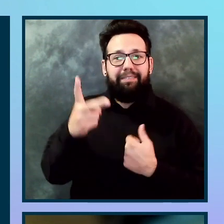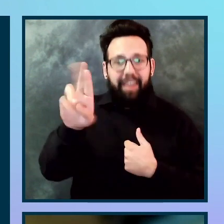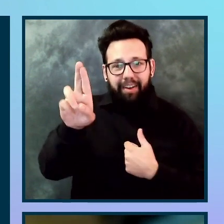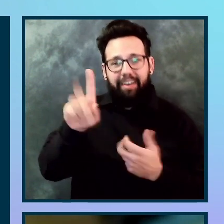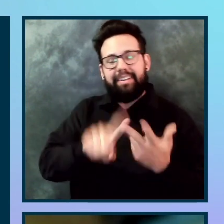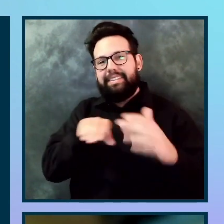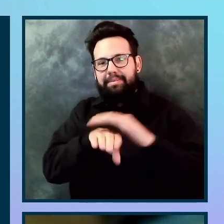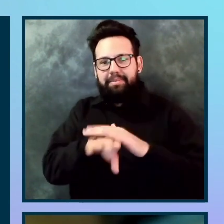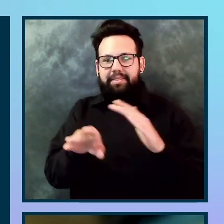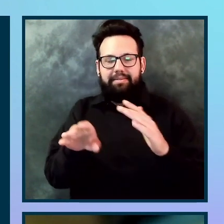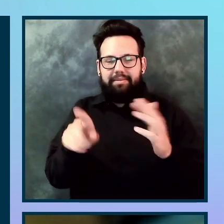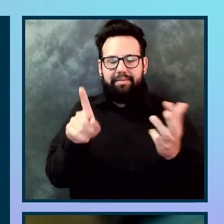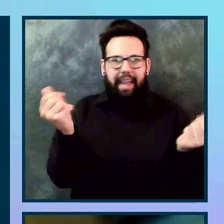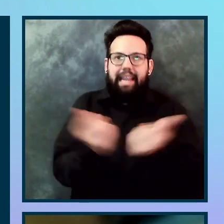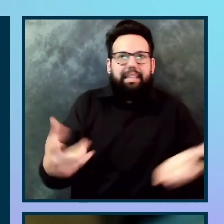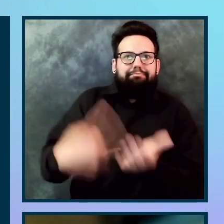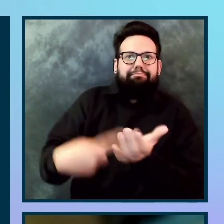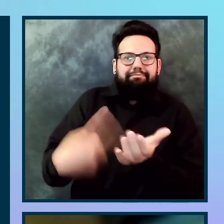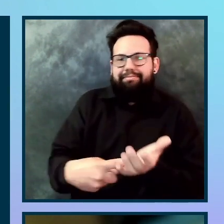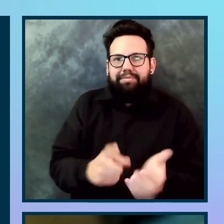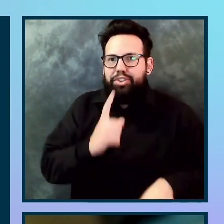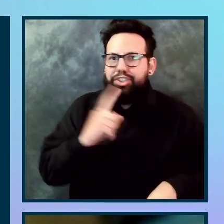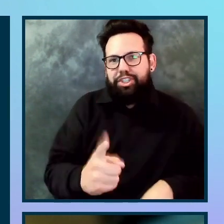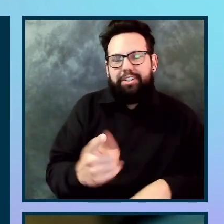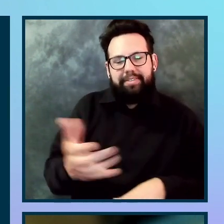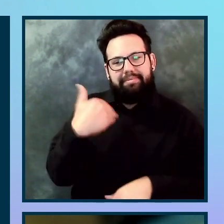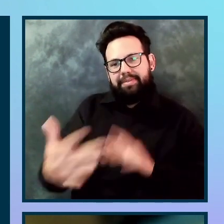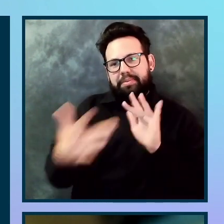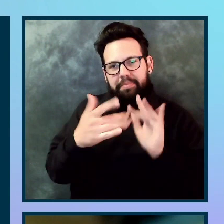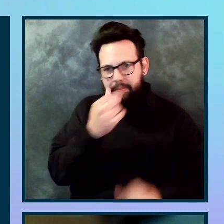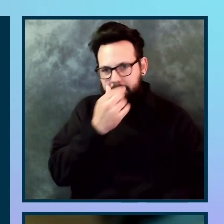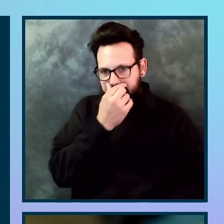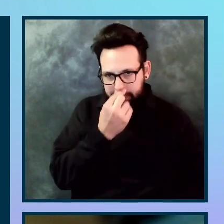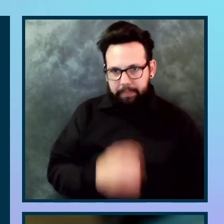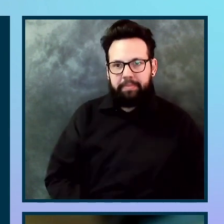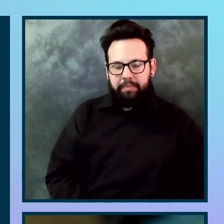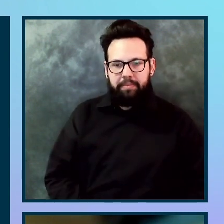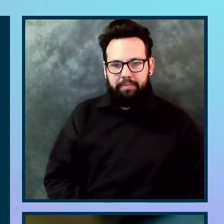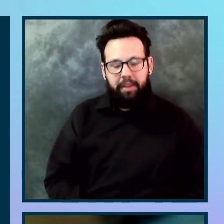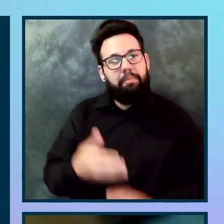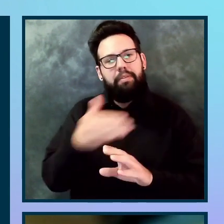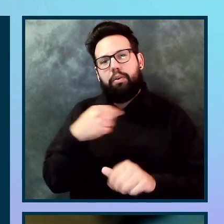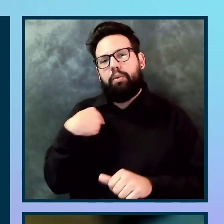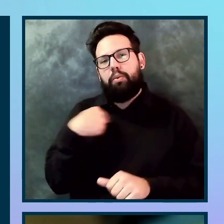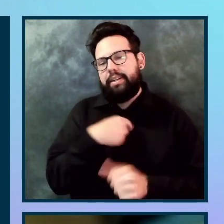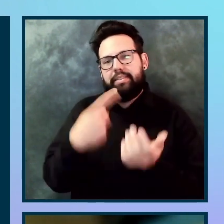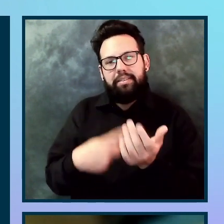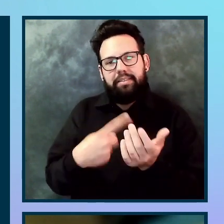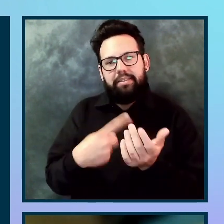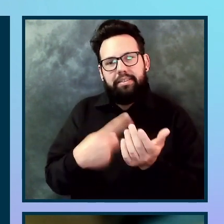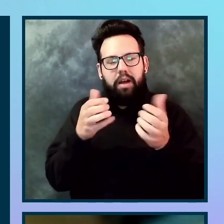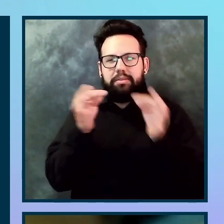or ancient history. So do please reach out. And before we start our topic today, let's first define